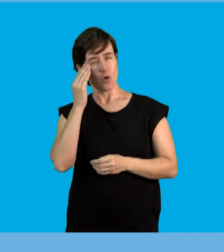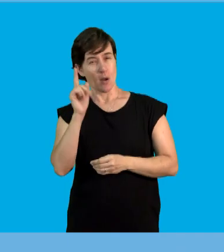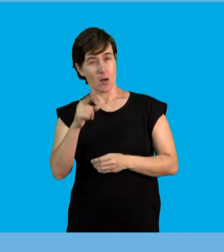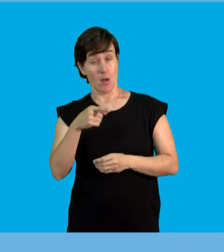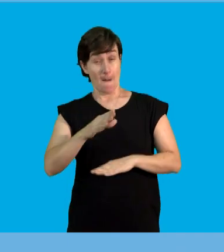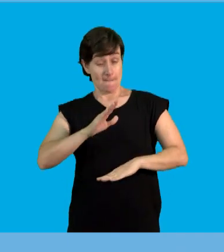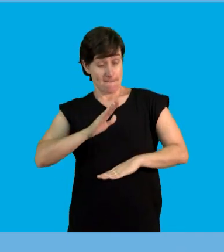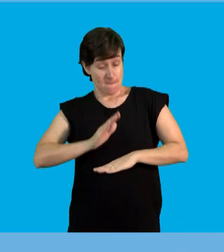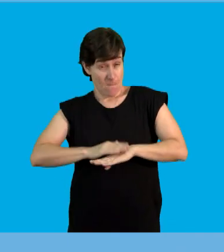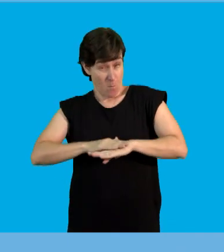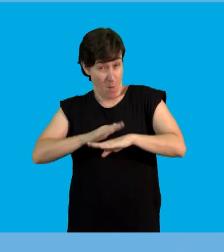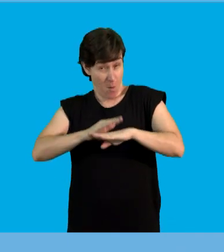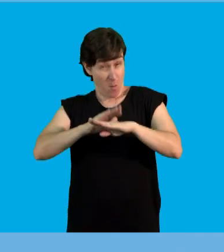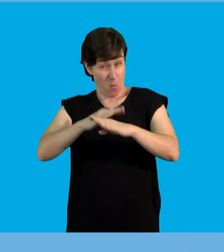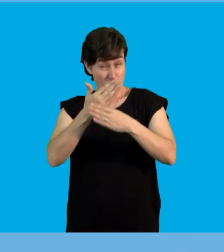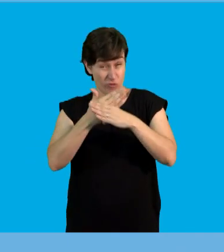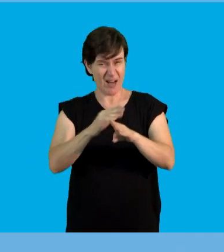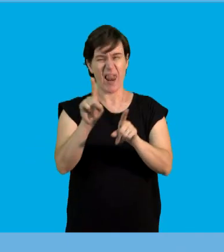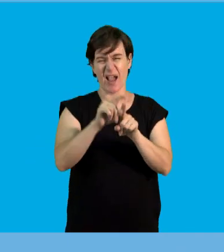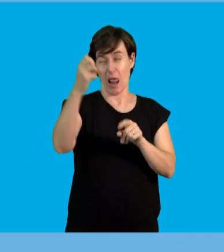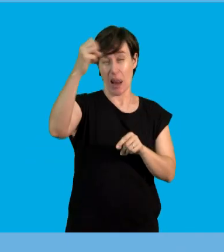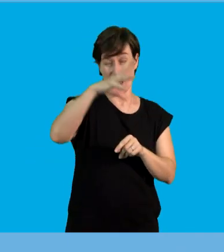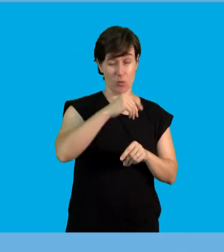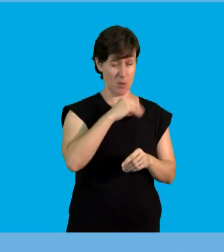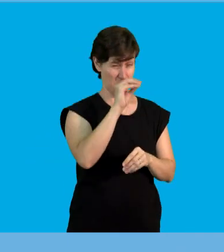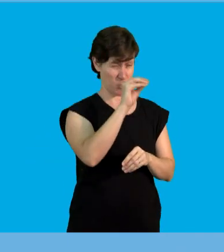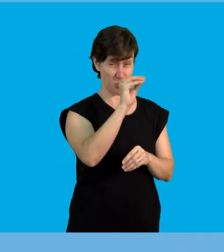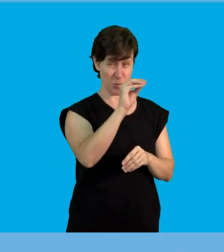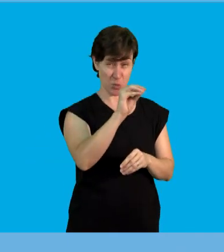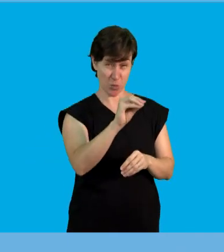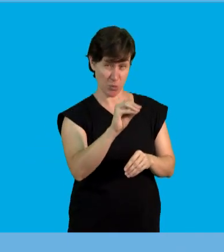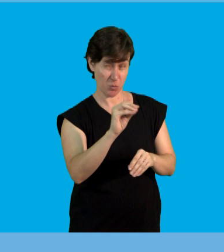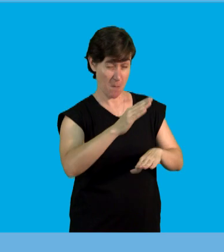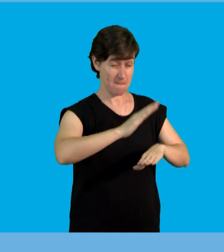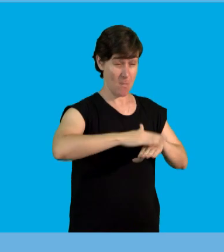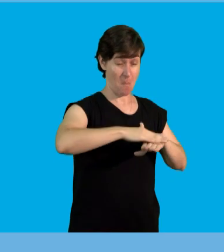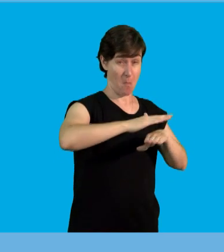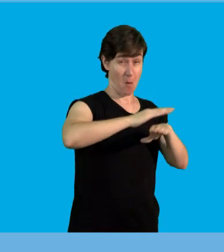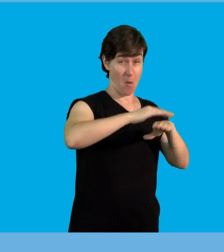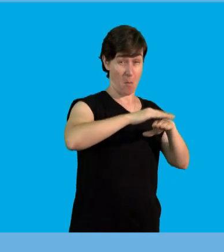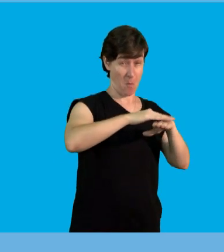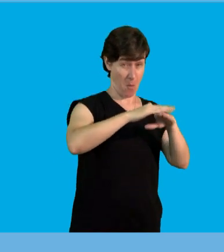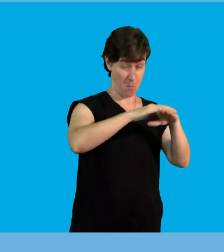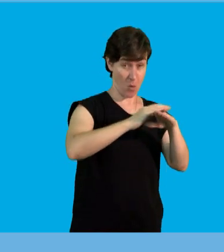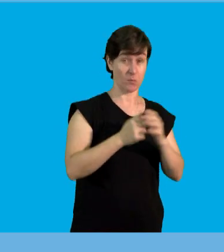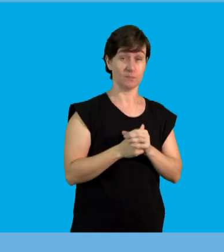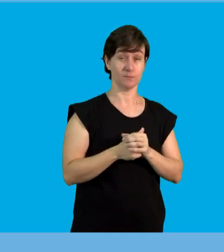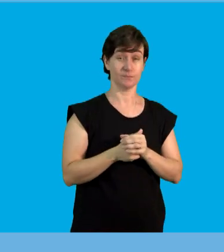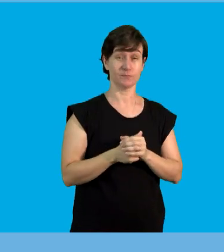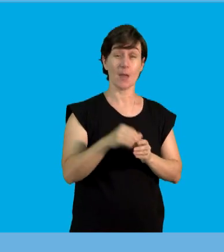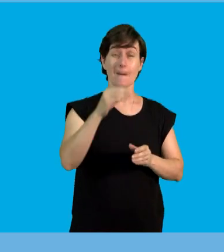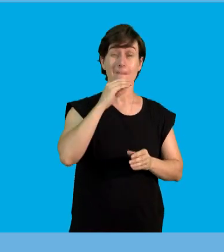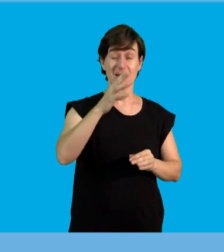resistors. So we should know that when we are adding more resistors in parallel, just like in diagram number one, there's more resistors in